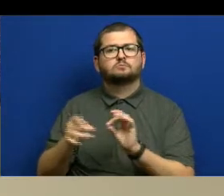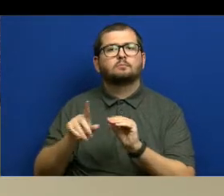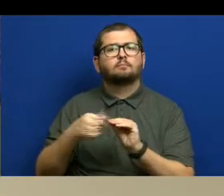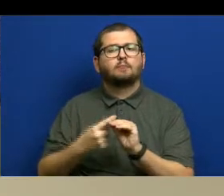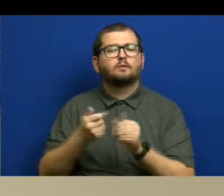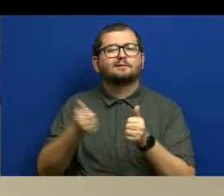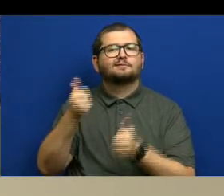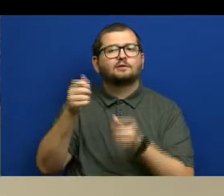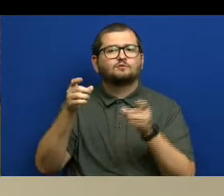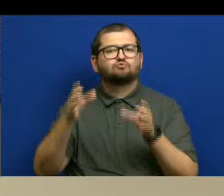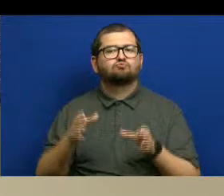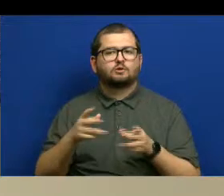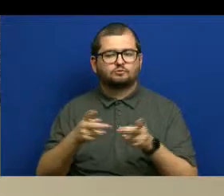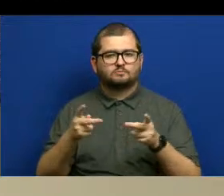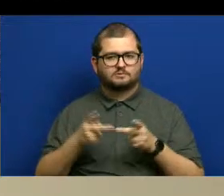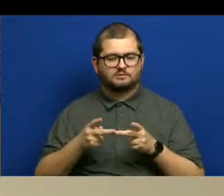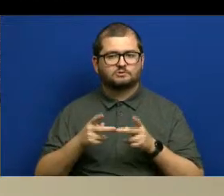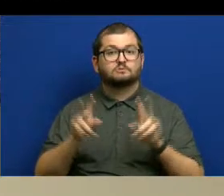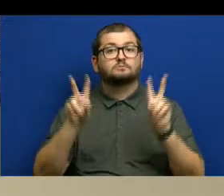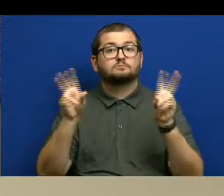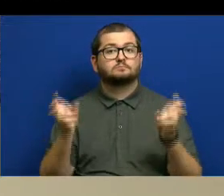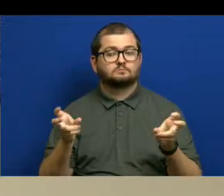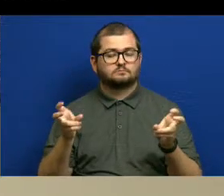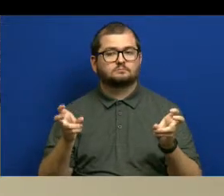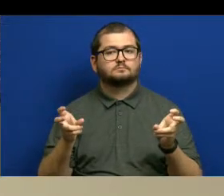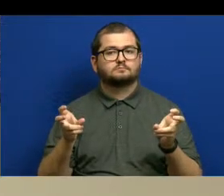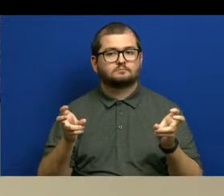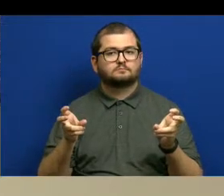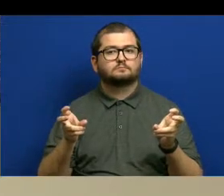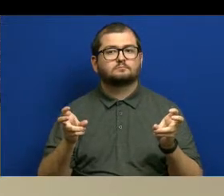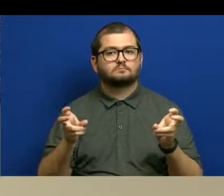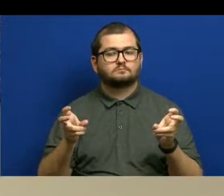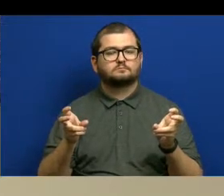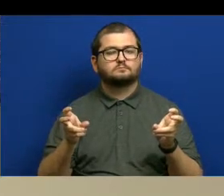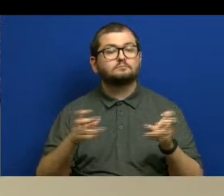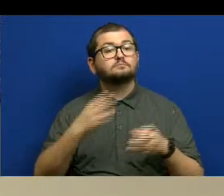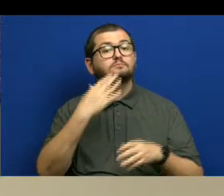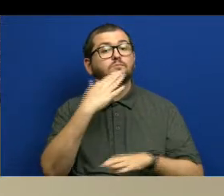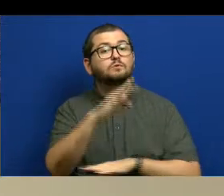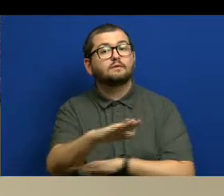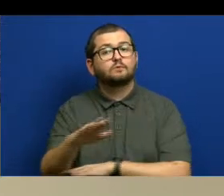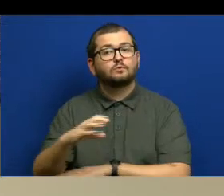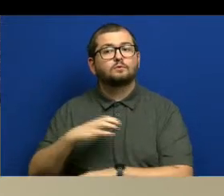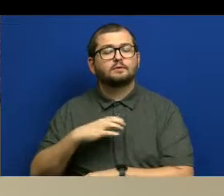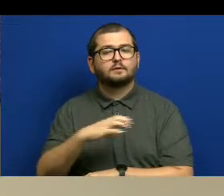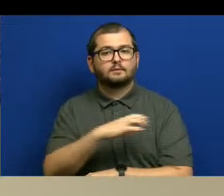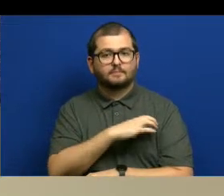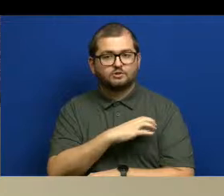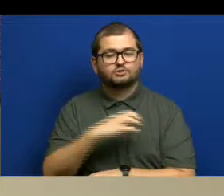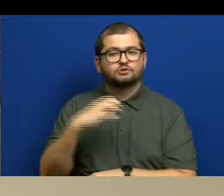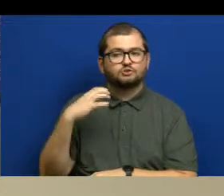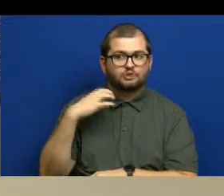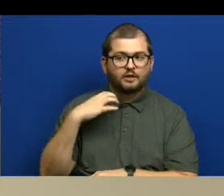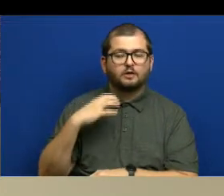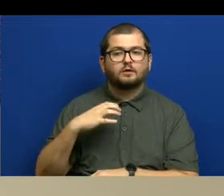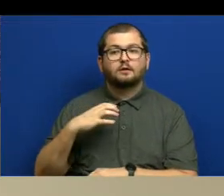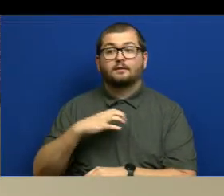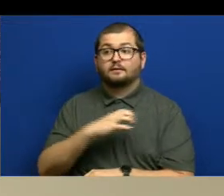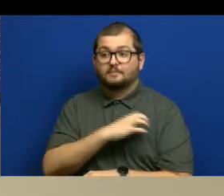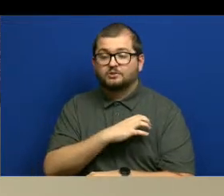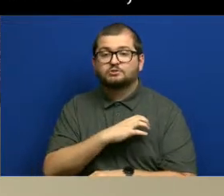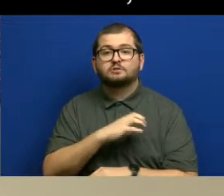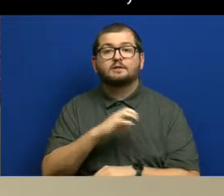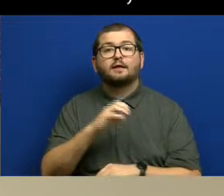director position. His written comments are as follows. Good afternoon to the commission chair, commission, executive